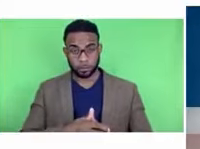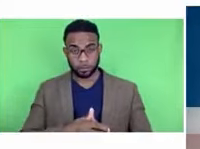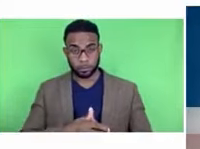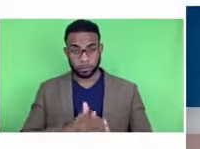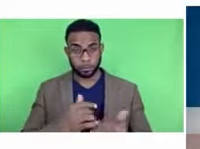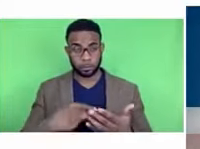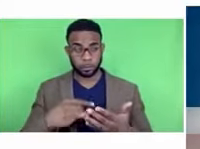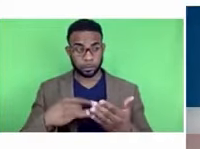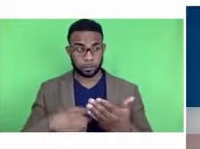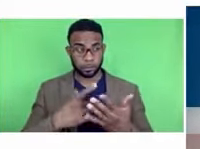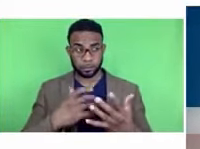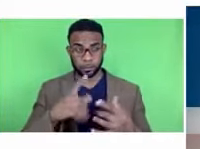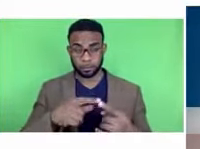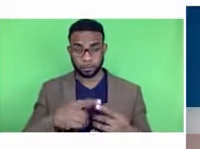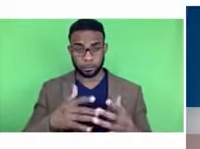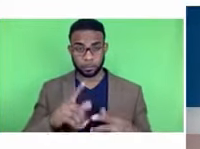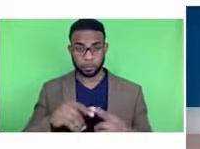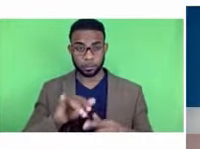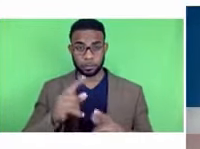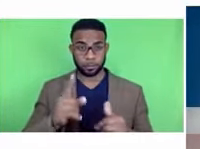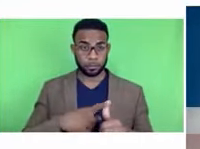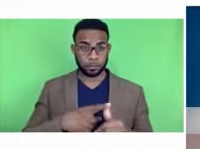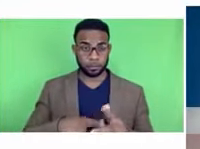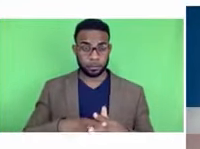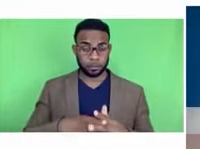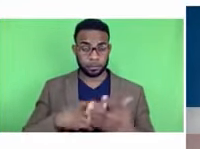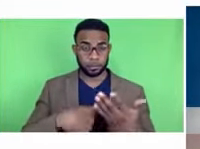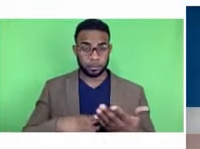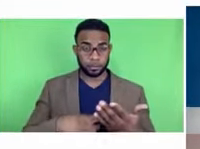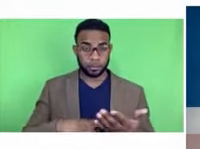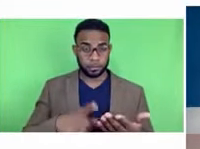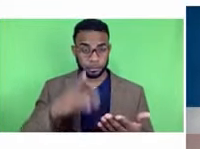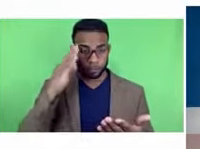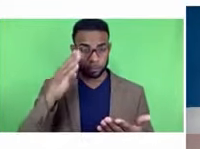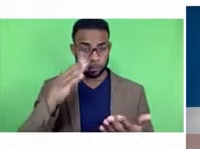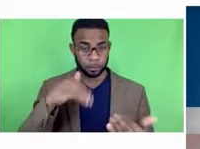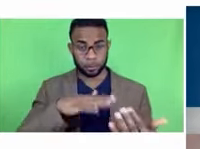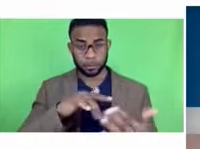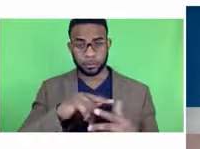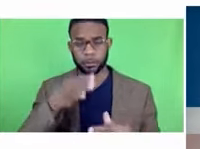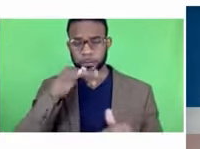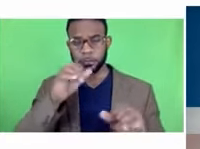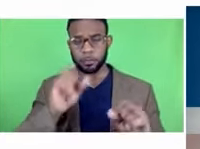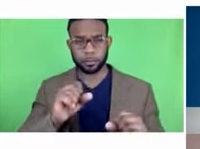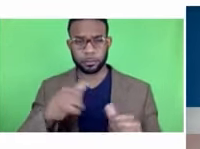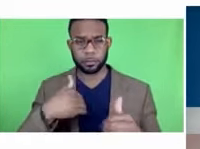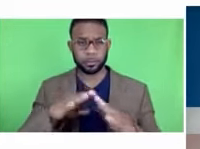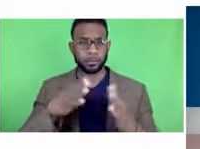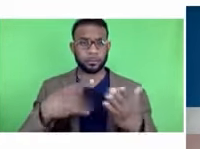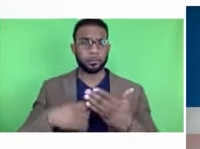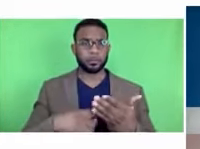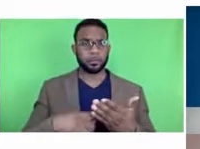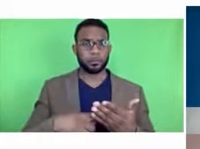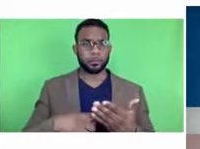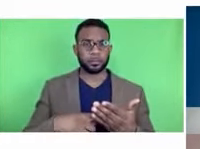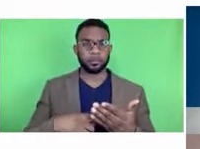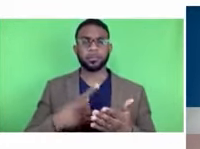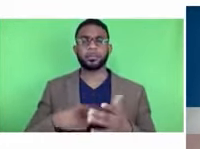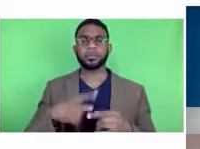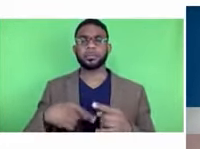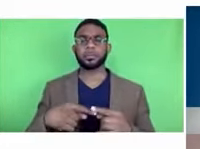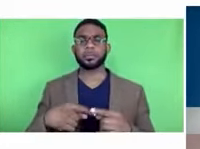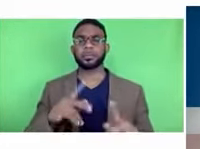We've talked a lot already about what that first initial conversation, and, kind of address it as soon as possible and have an open conversation. But what about people